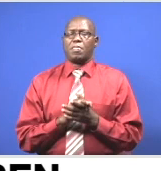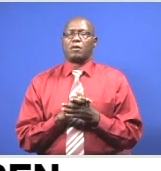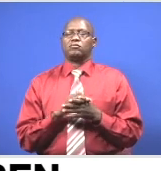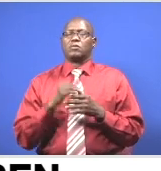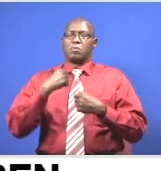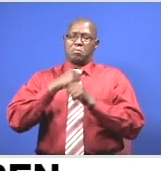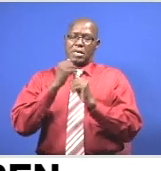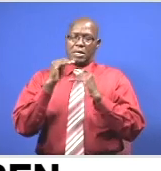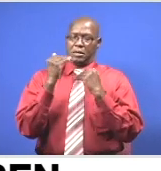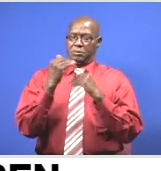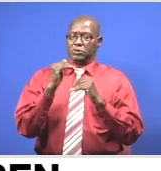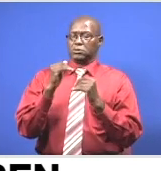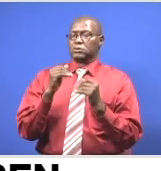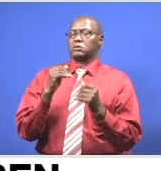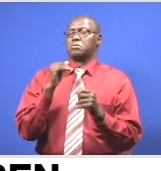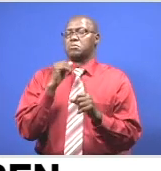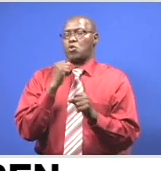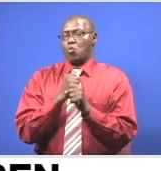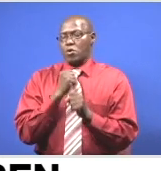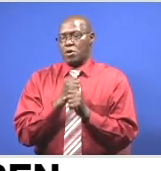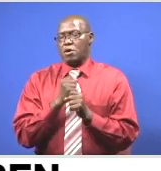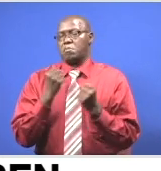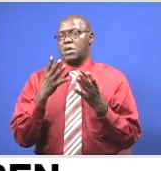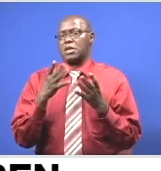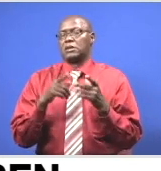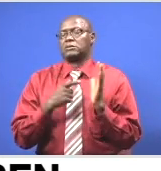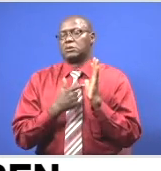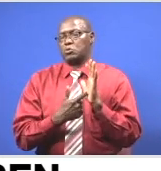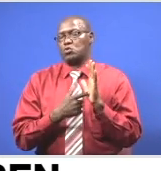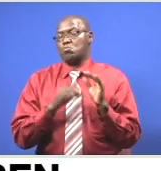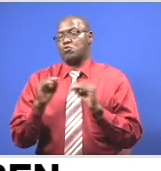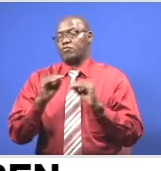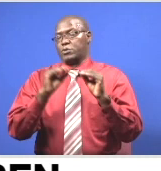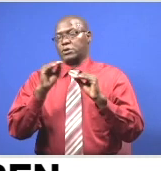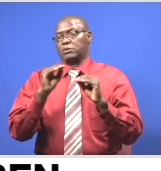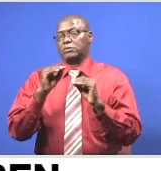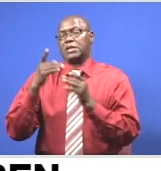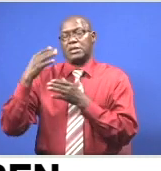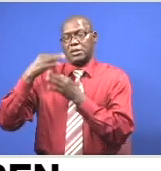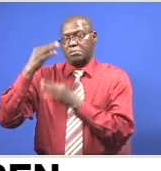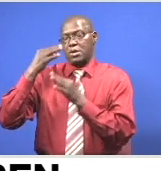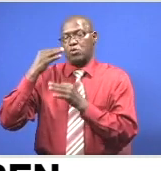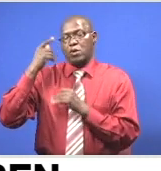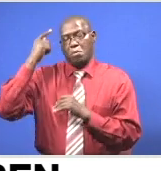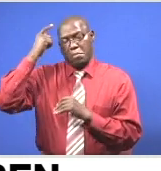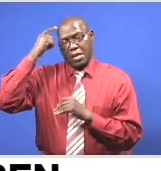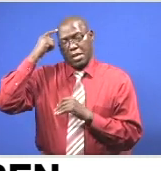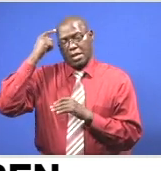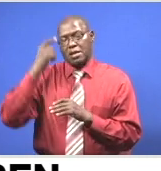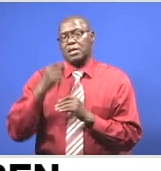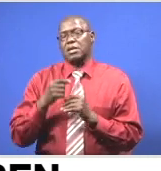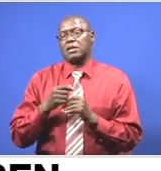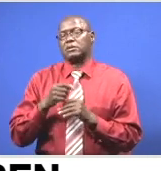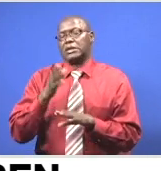of functions like movement, sometimes depending on the severity of the brain injury. So limitation